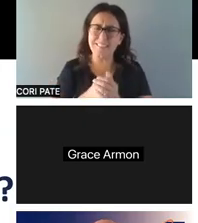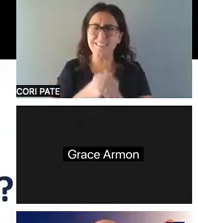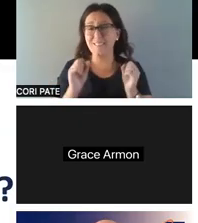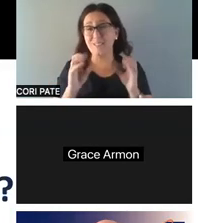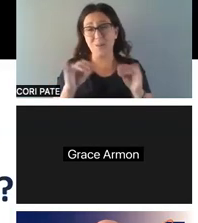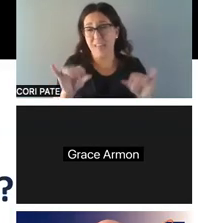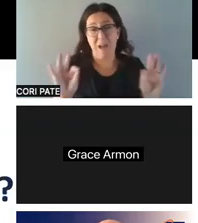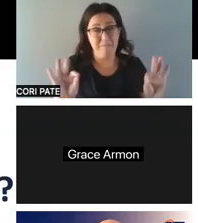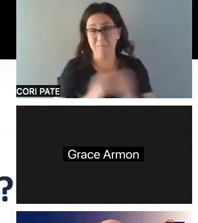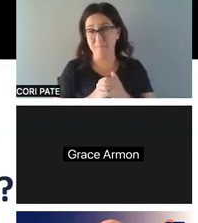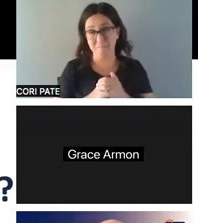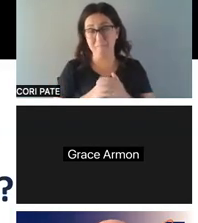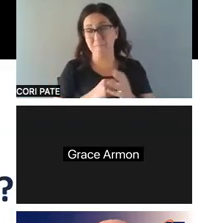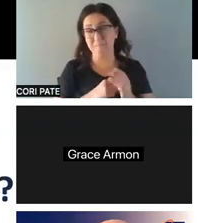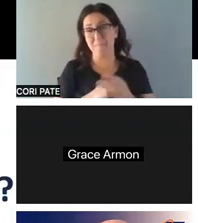Barton.